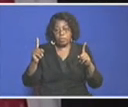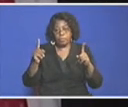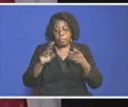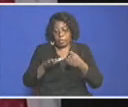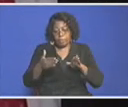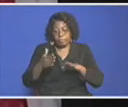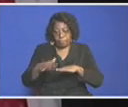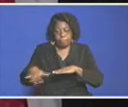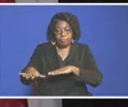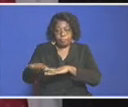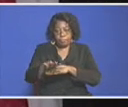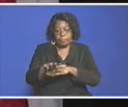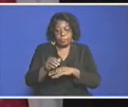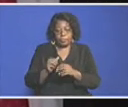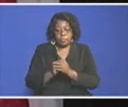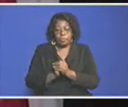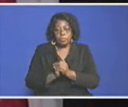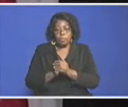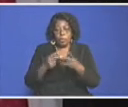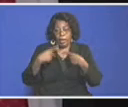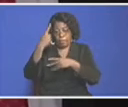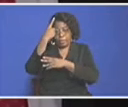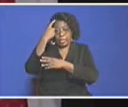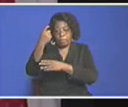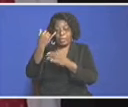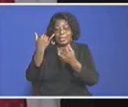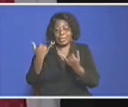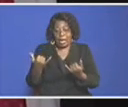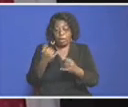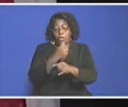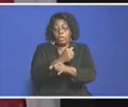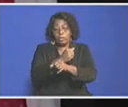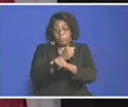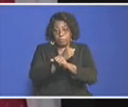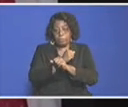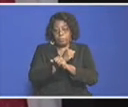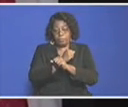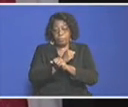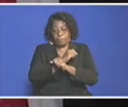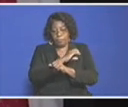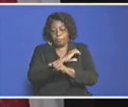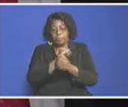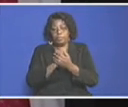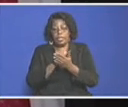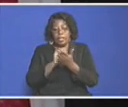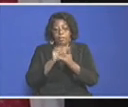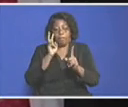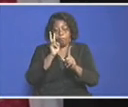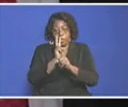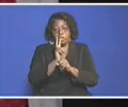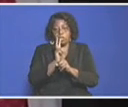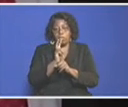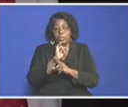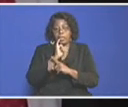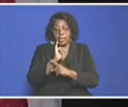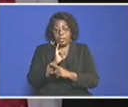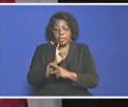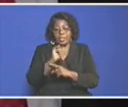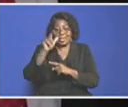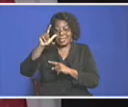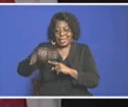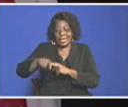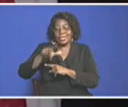on scene. We have a suspect that is now in police custody. The victim in this matter is in his